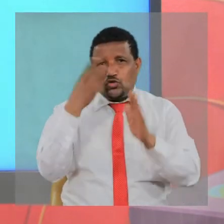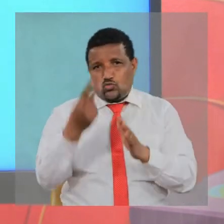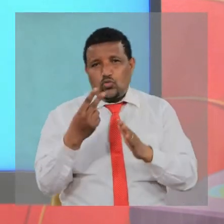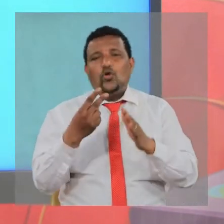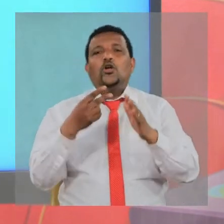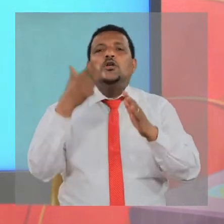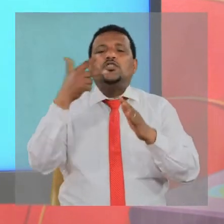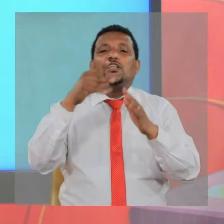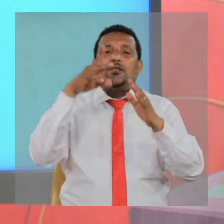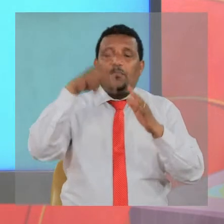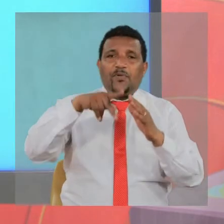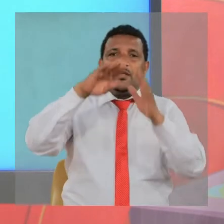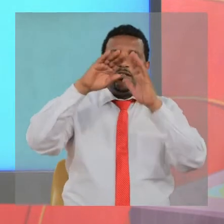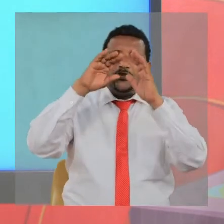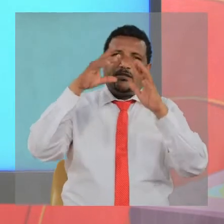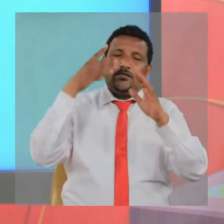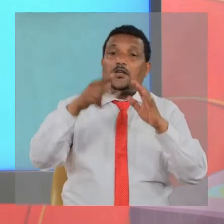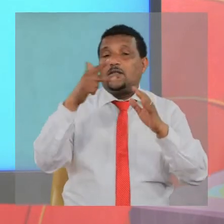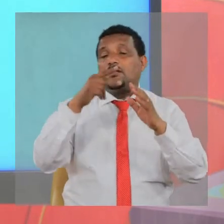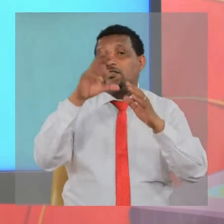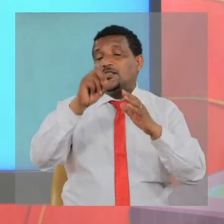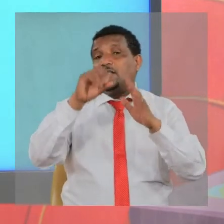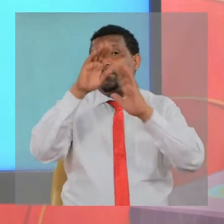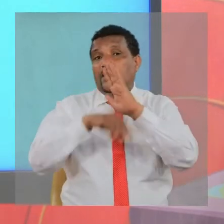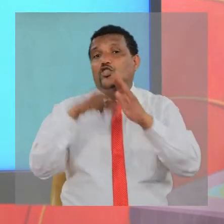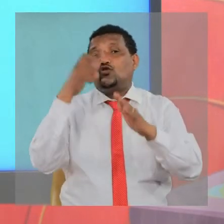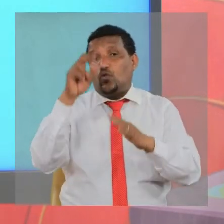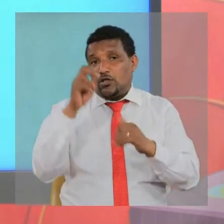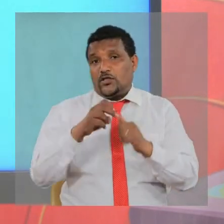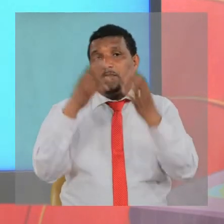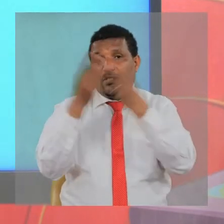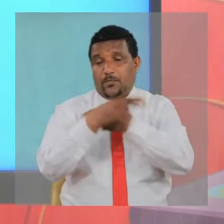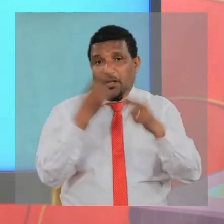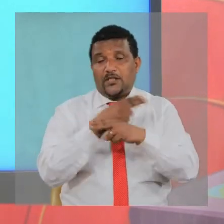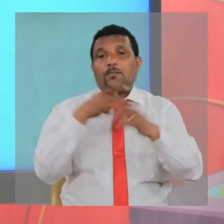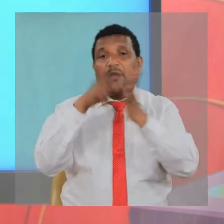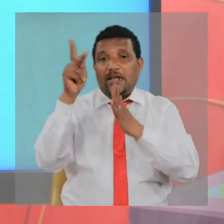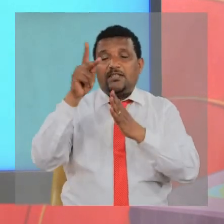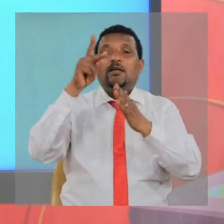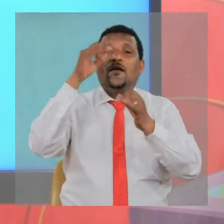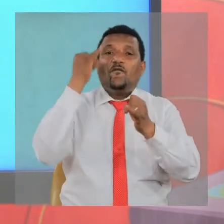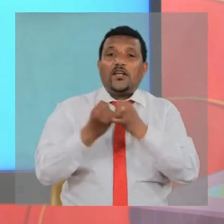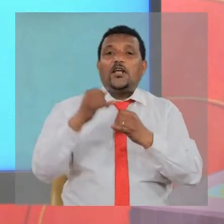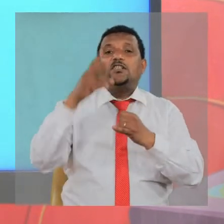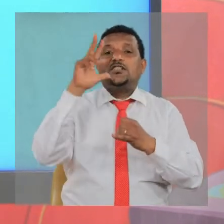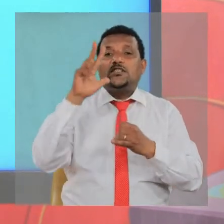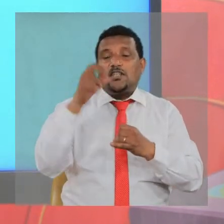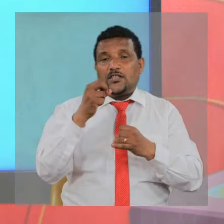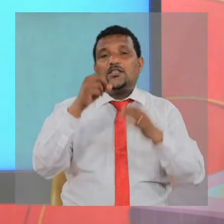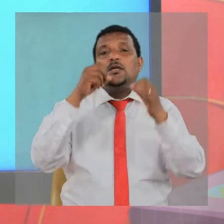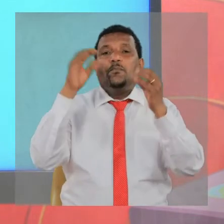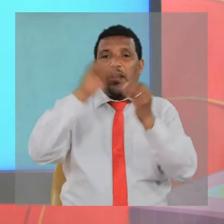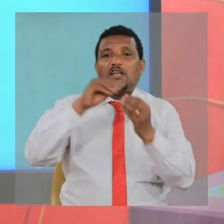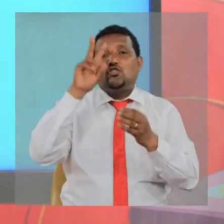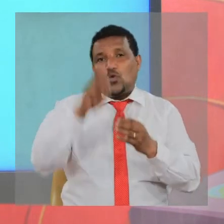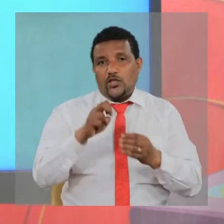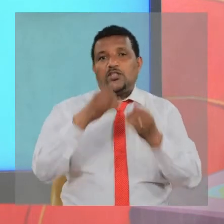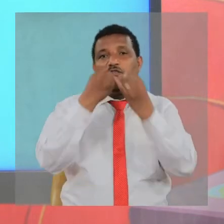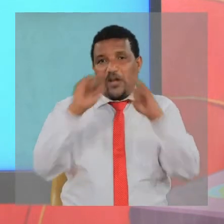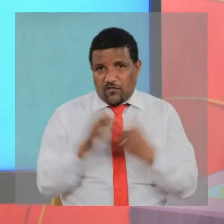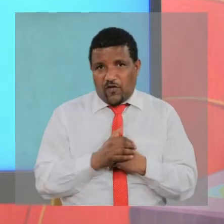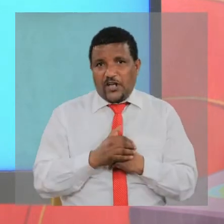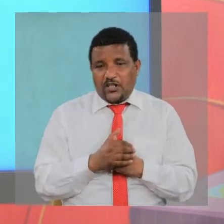minus 20 multiplied by price final is 30 plus 20 divided